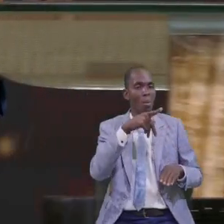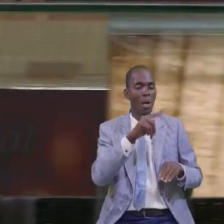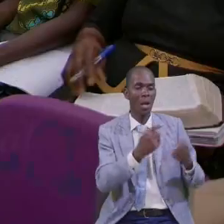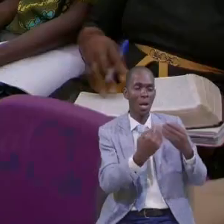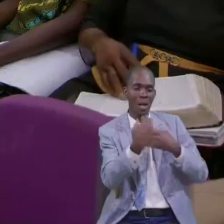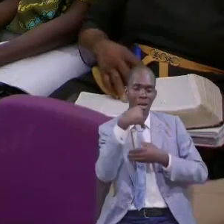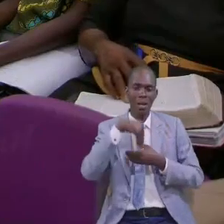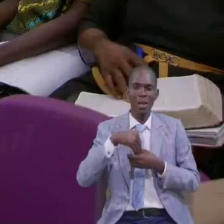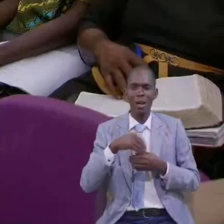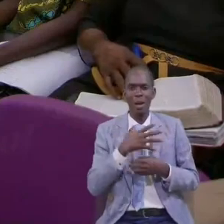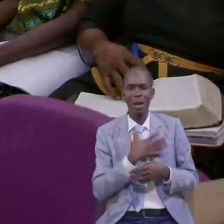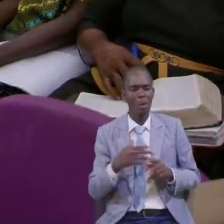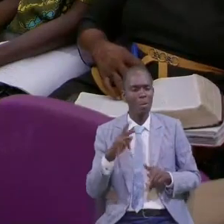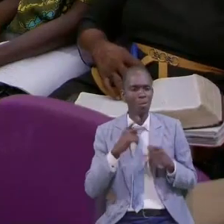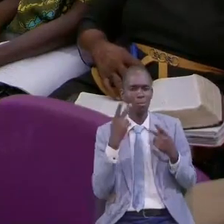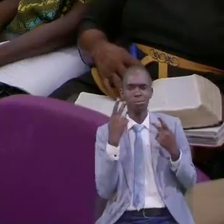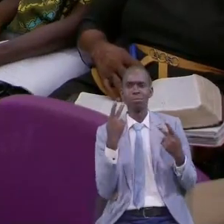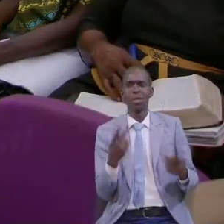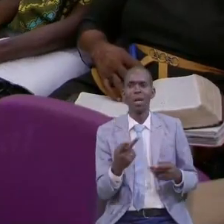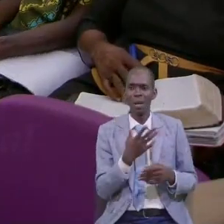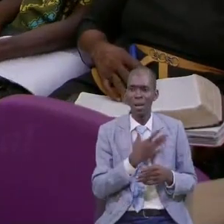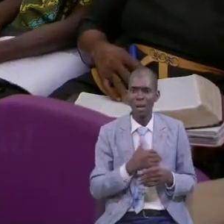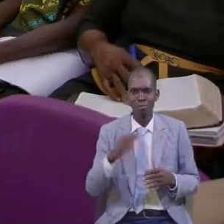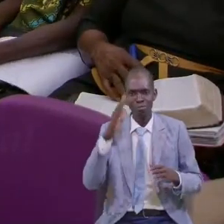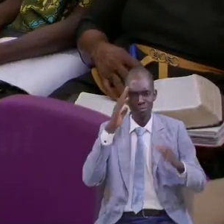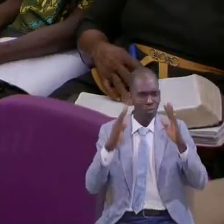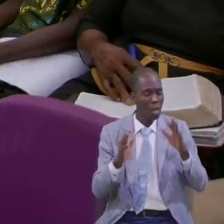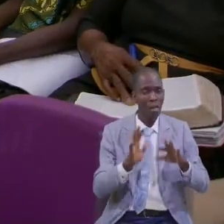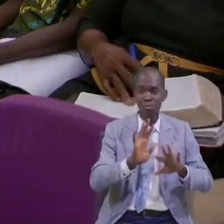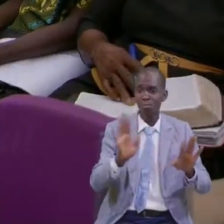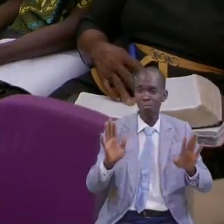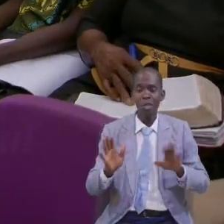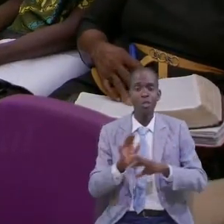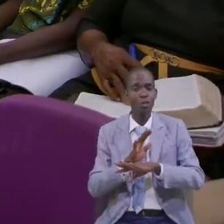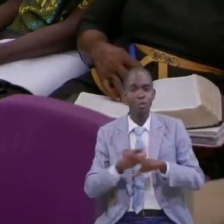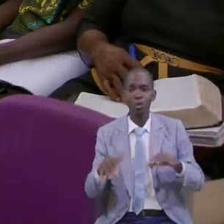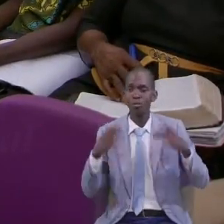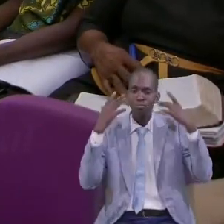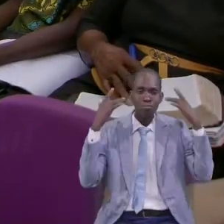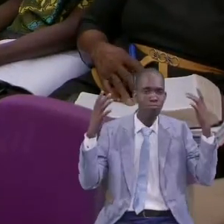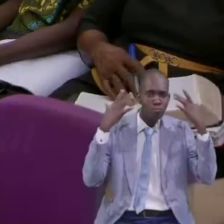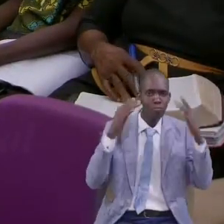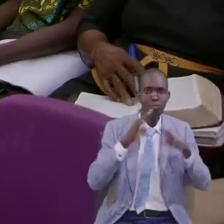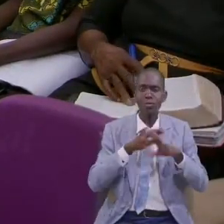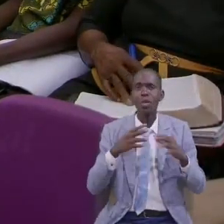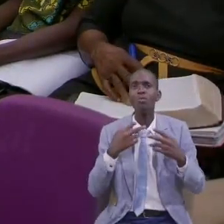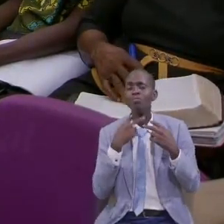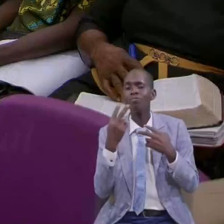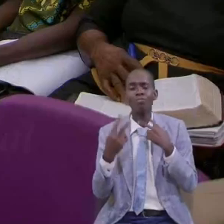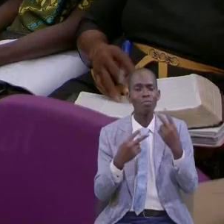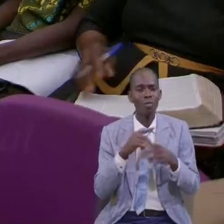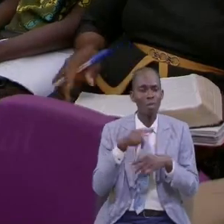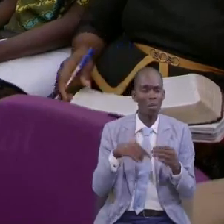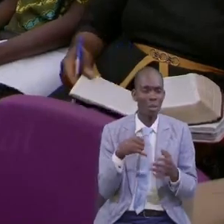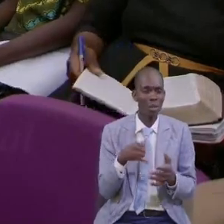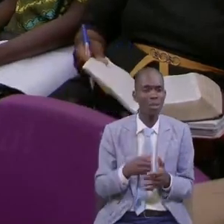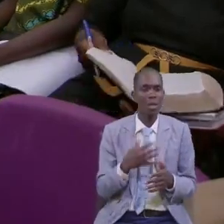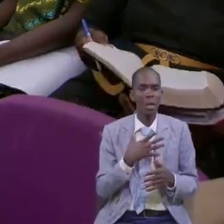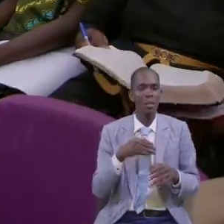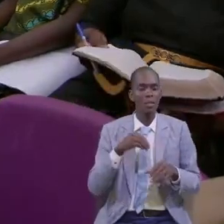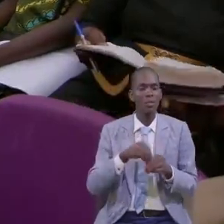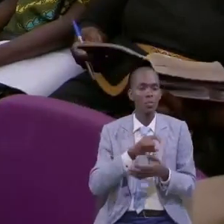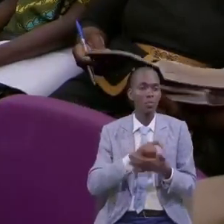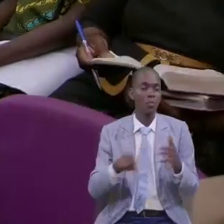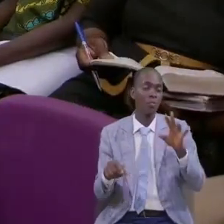and they saw him. He beckoned on them they should not make any noise about it. Look at verse 17.